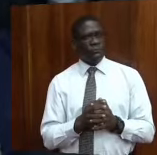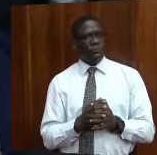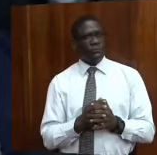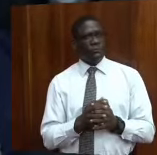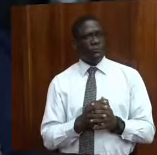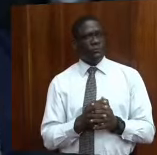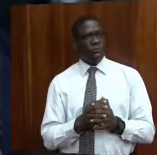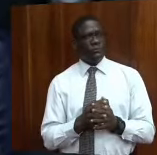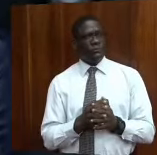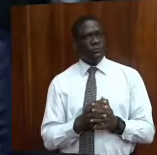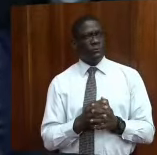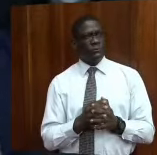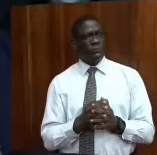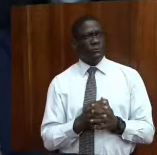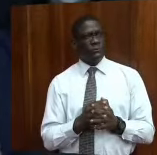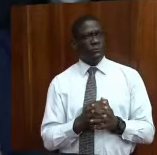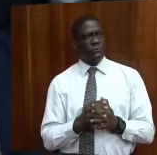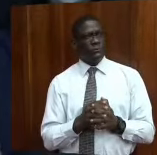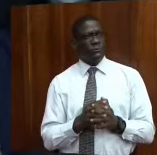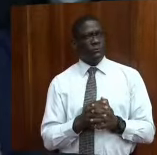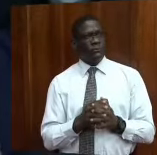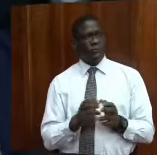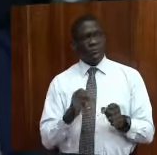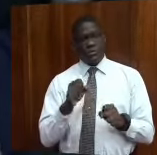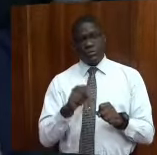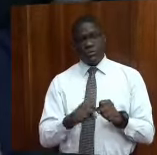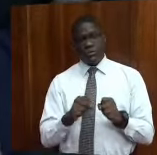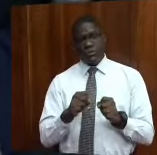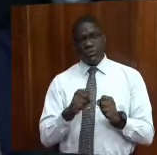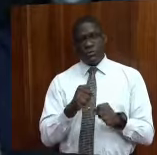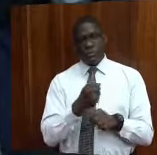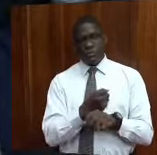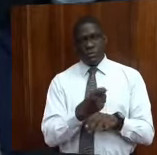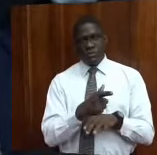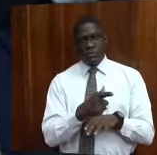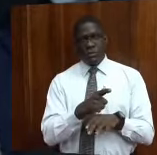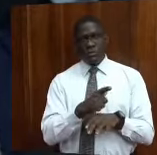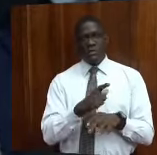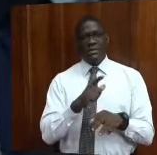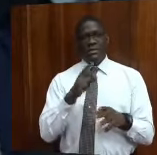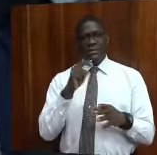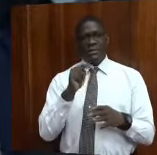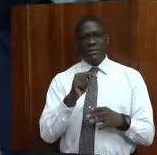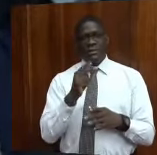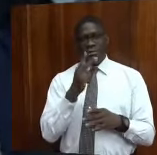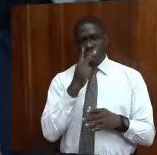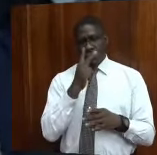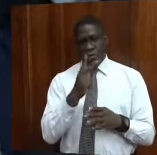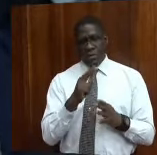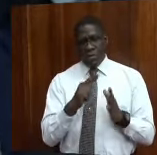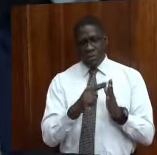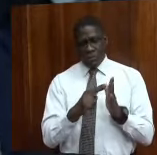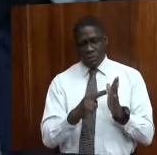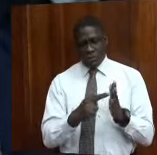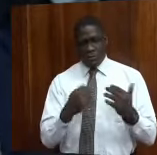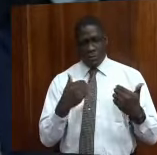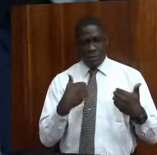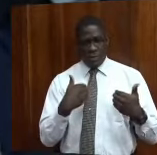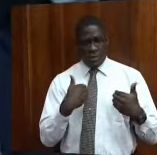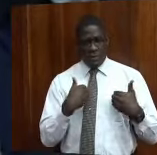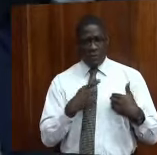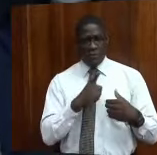ensure that it meets the standards of international tax transparency. Mr. Speaker, St. Lucia received an on-track rating from